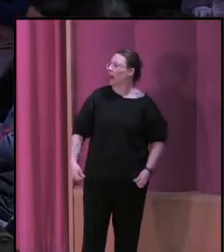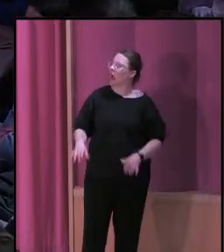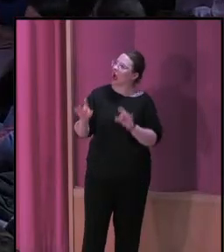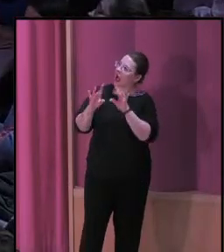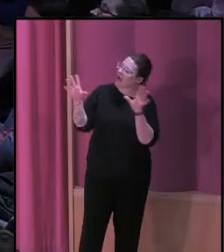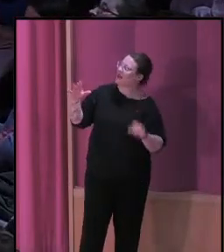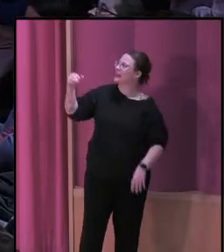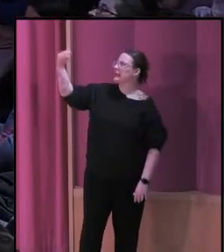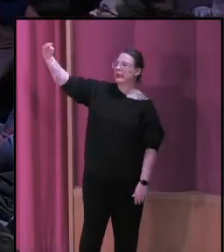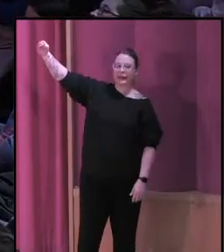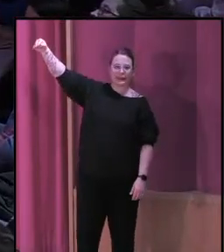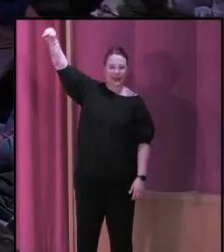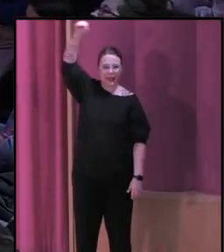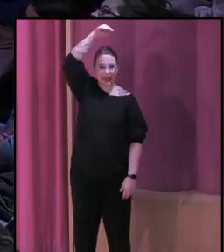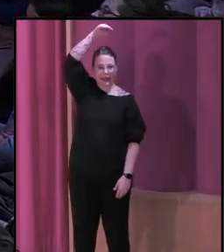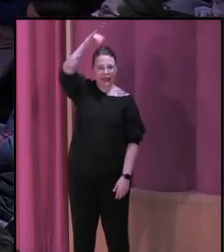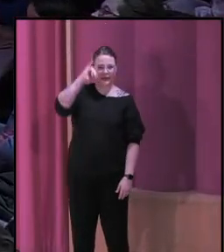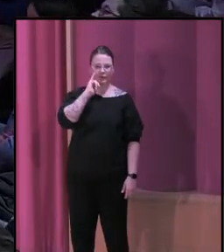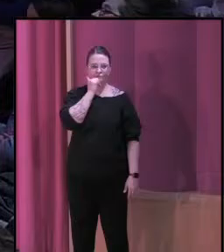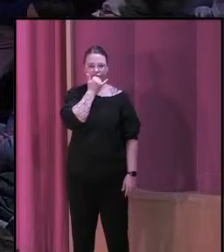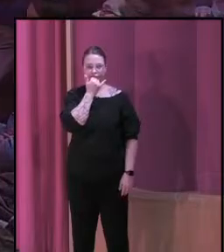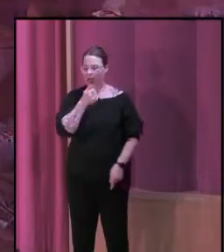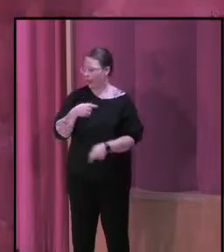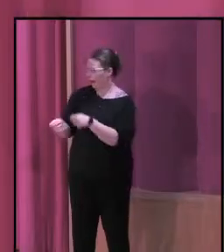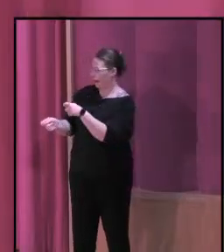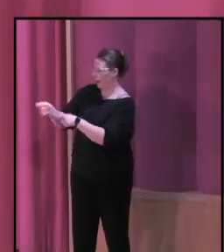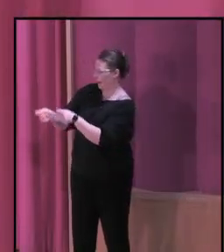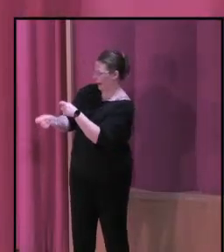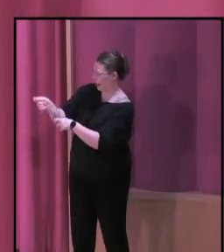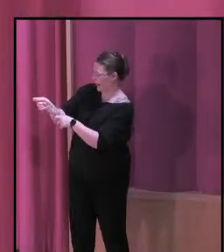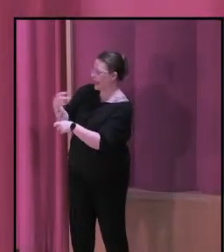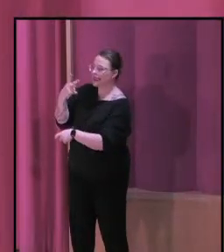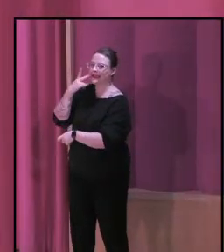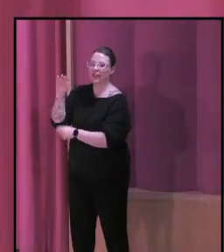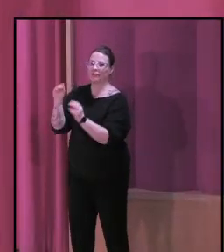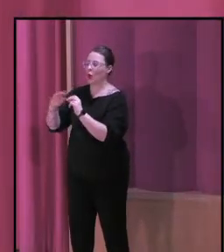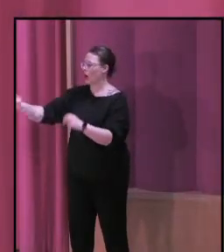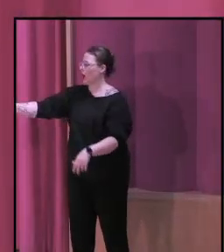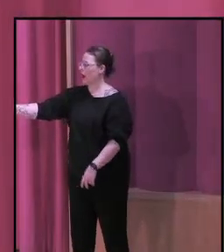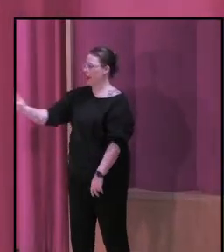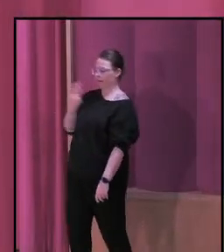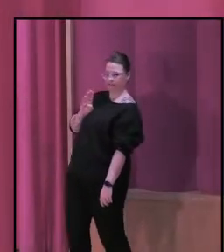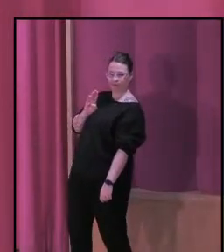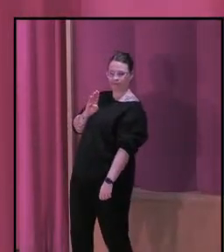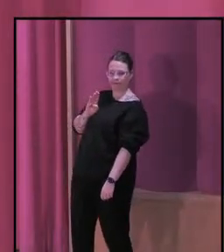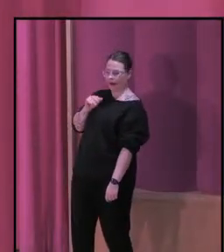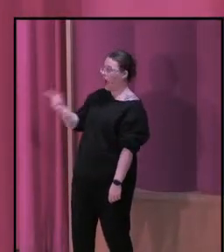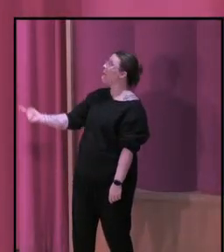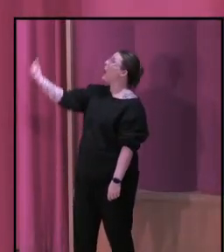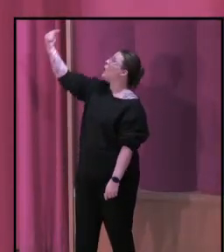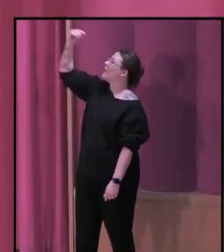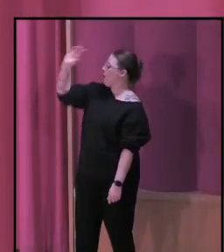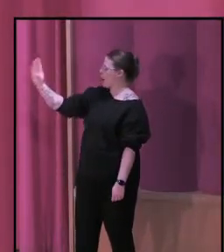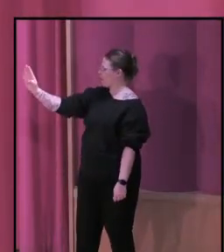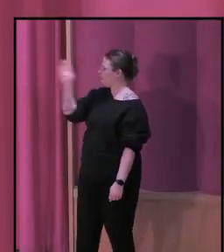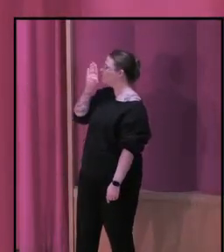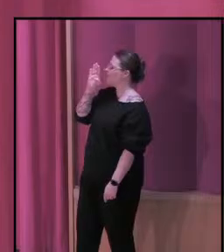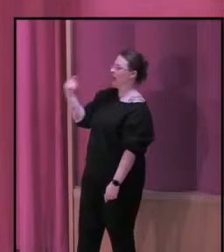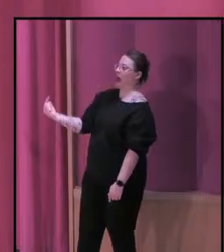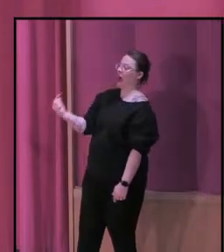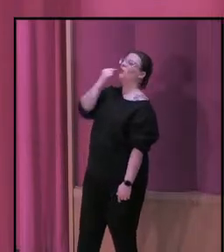problem on that last attempt. So I changed the setting on my trap. I'm gonna see if I can get more of a line drive flight path. Just shoot it straight down my